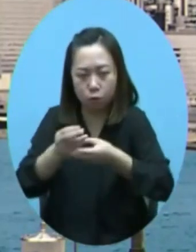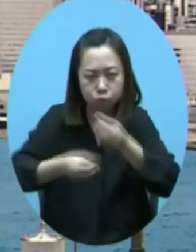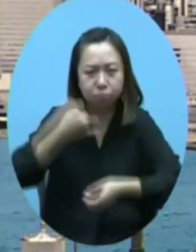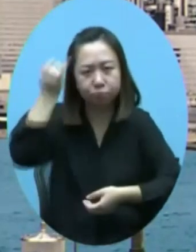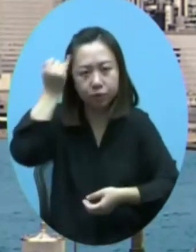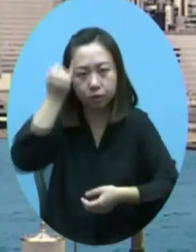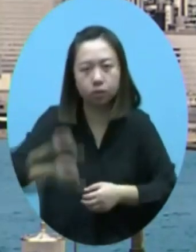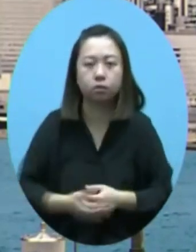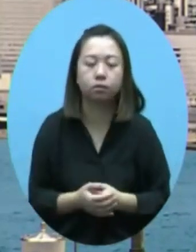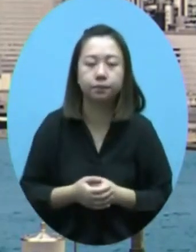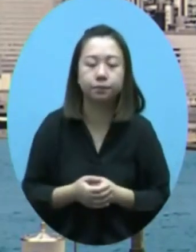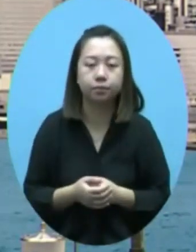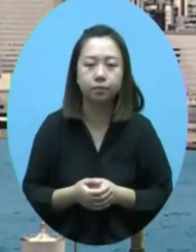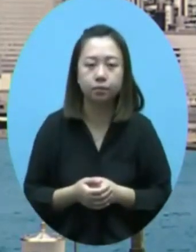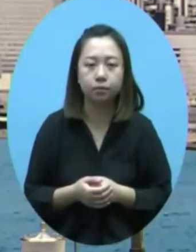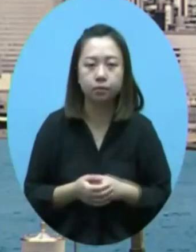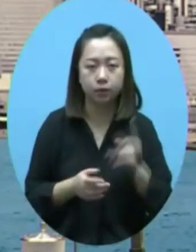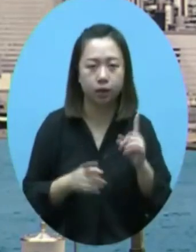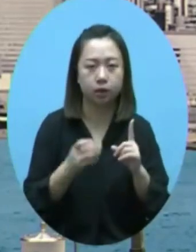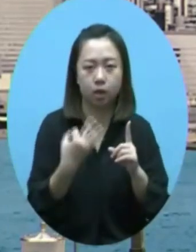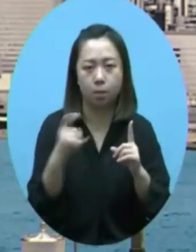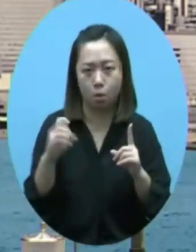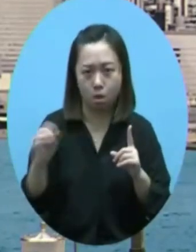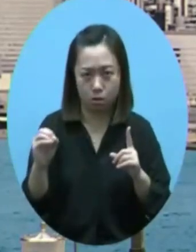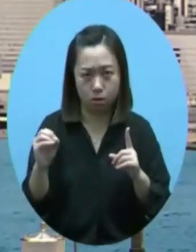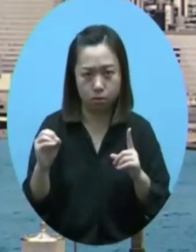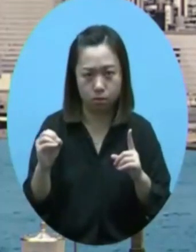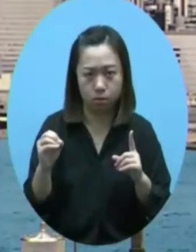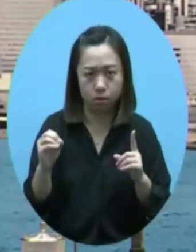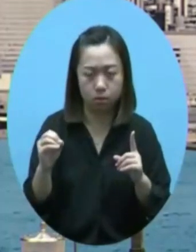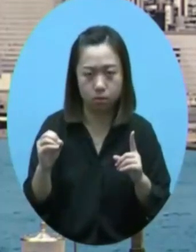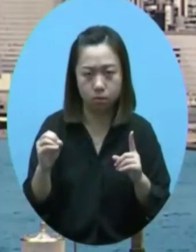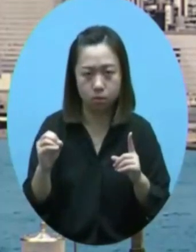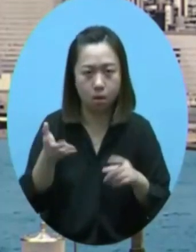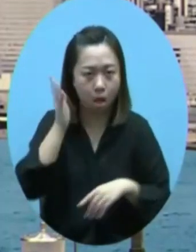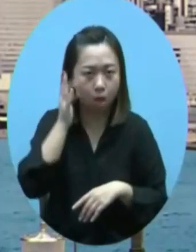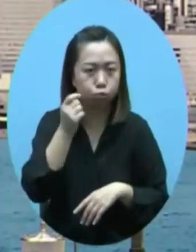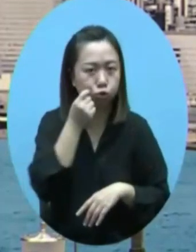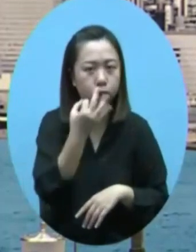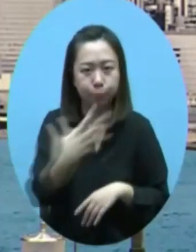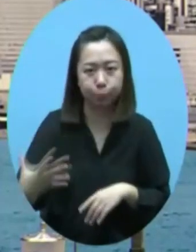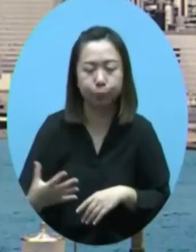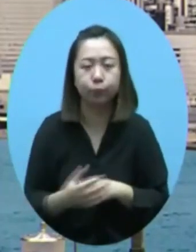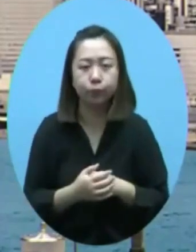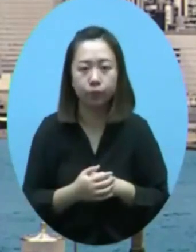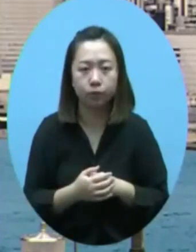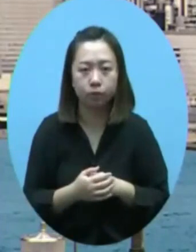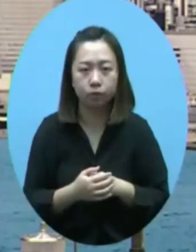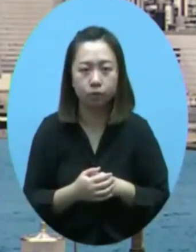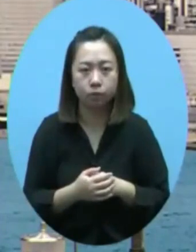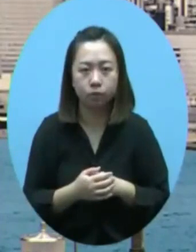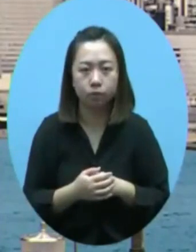didn't show any high-risk factors. And also 1390. 1390 is a 35-year-old